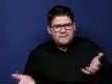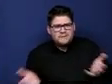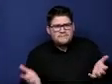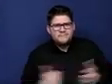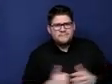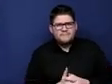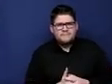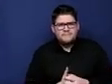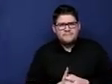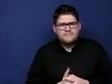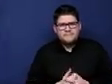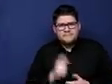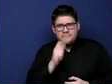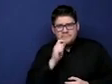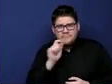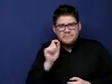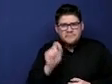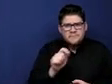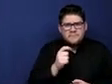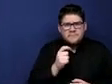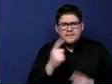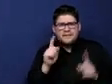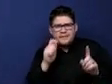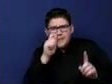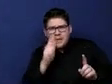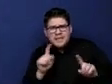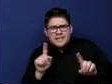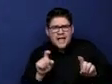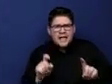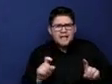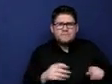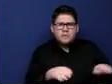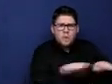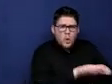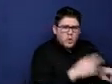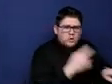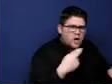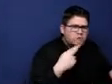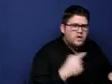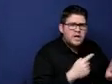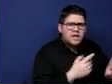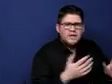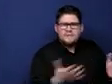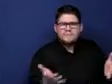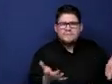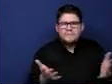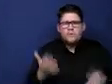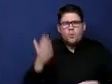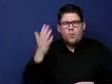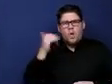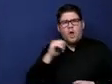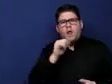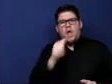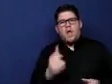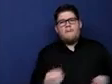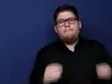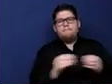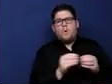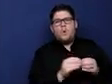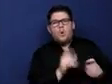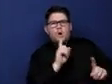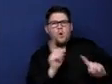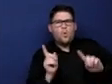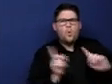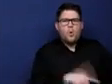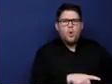aggressive testing or doing anything substantive since variants arrived other than closing restaurants. So I'm just trying to understand why you aren't doing more